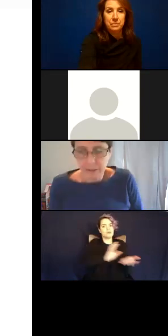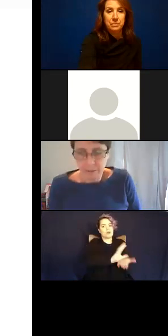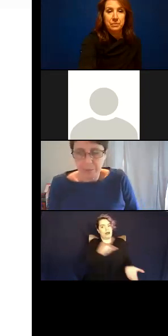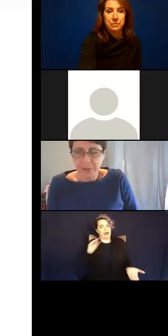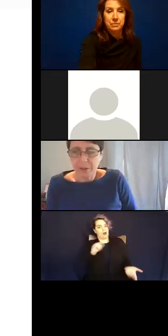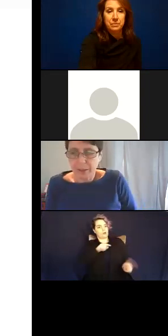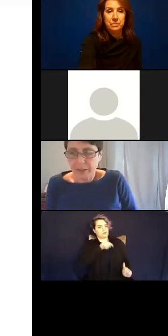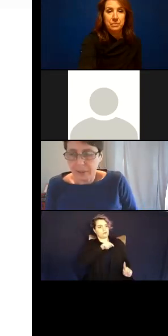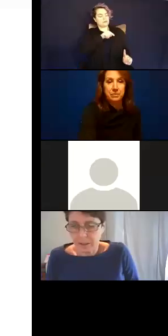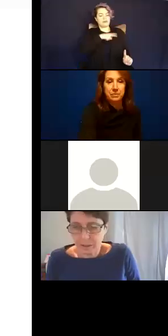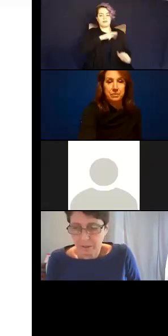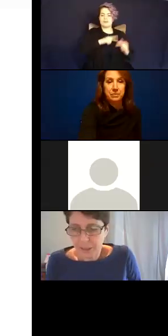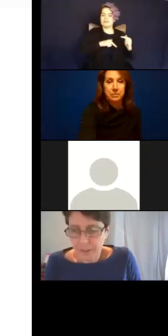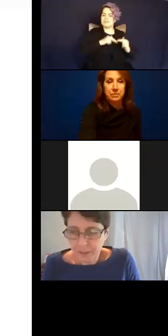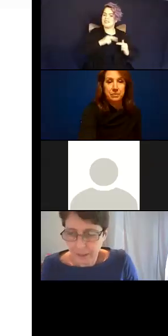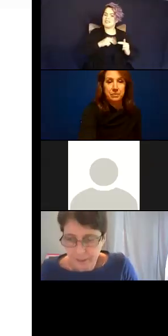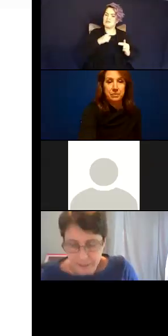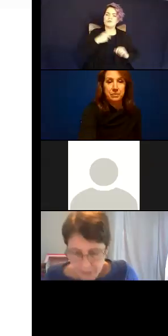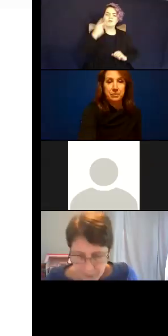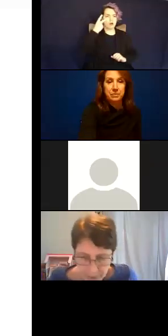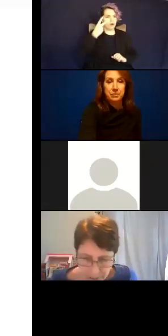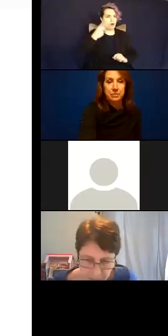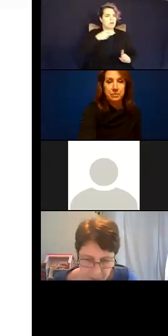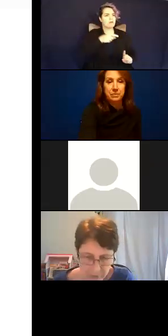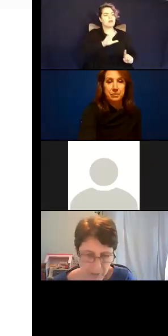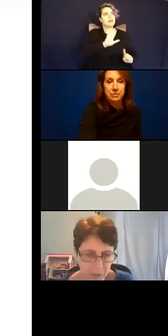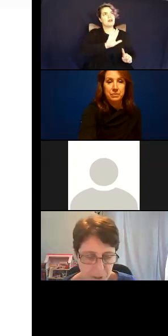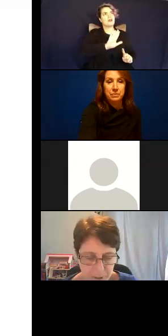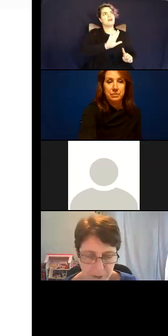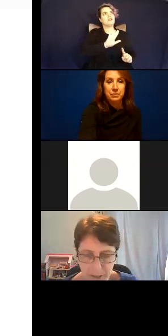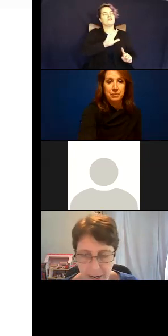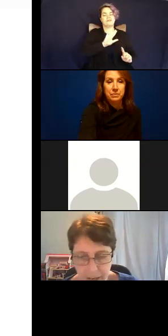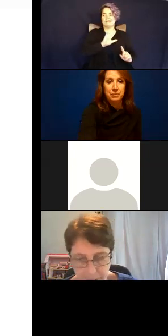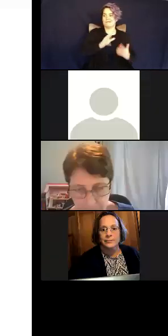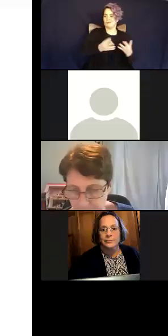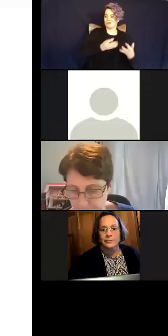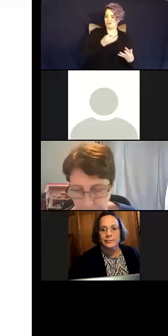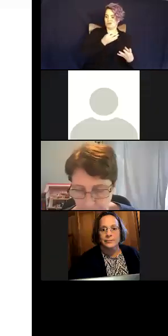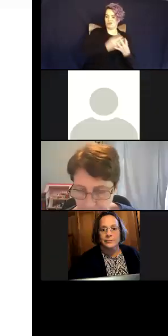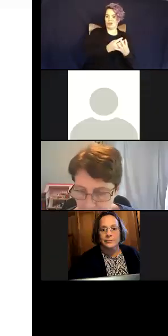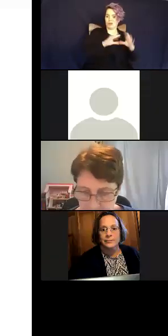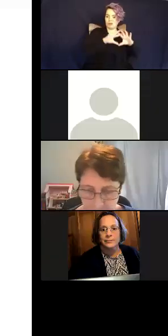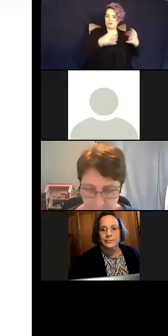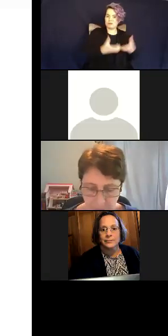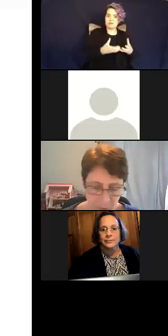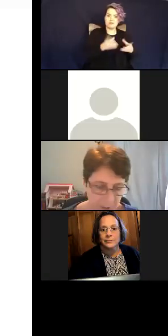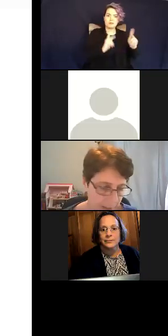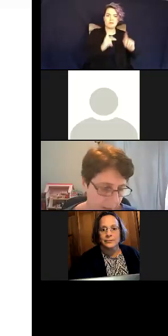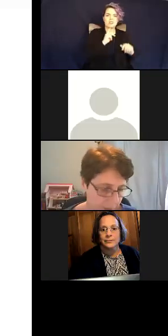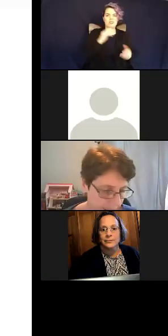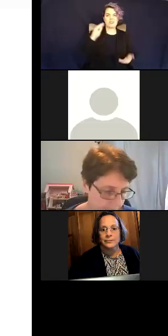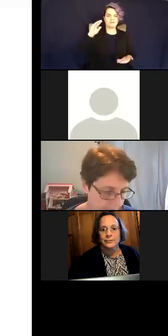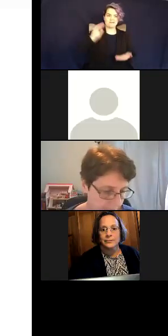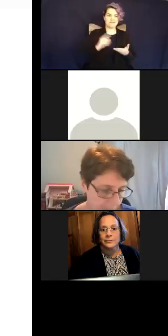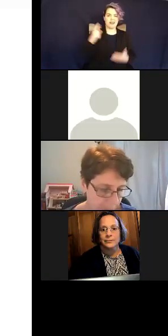facilities decrease their jail census by, as much as even half, 30% more than